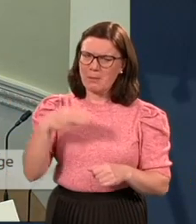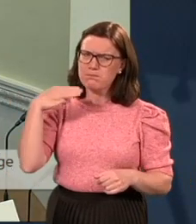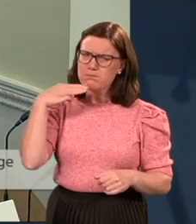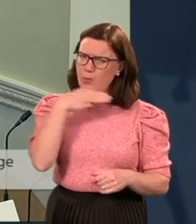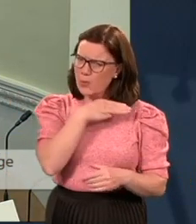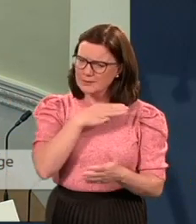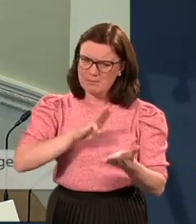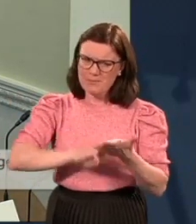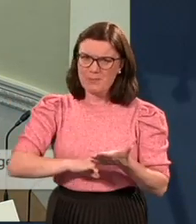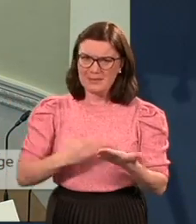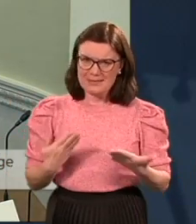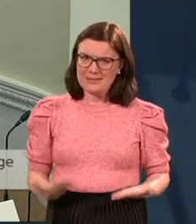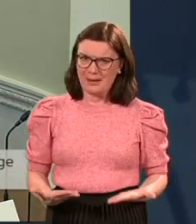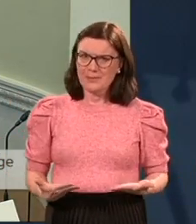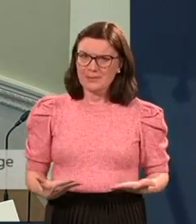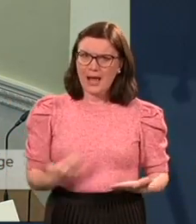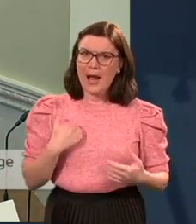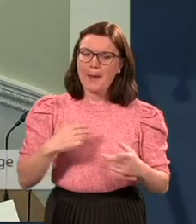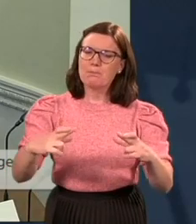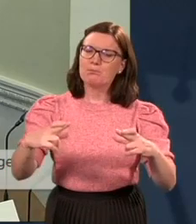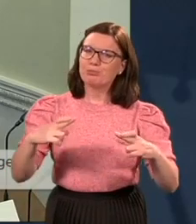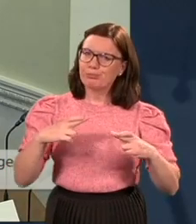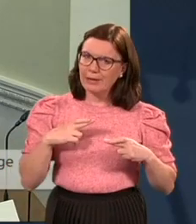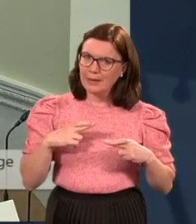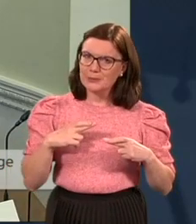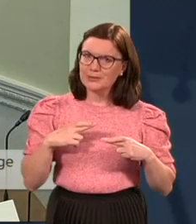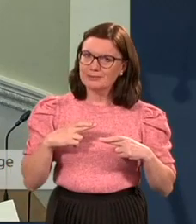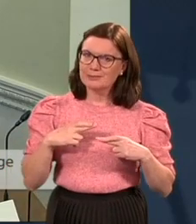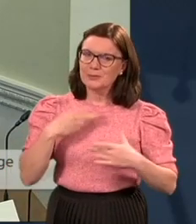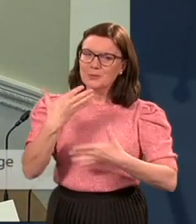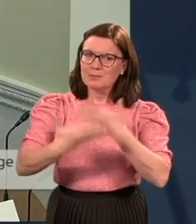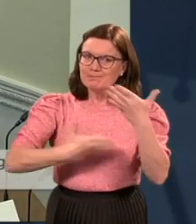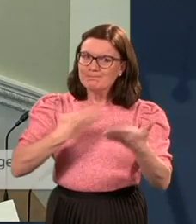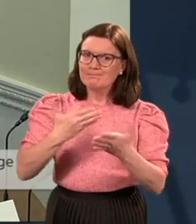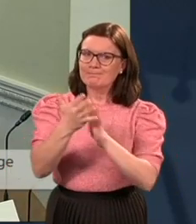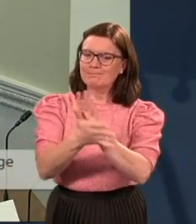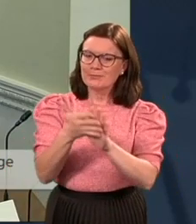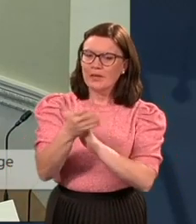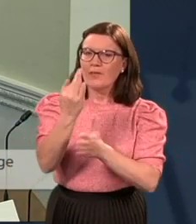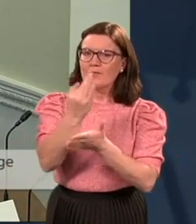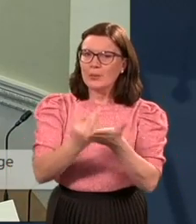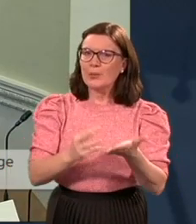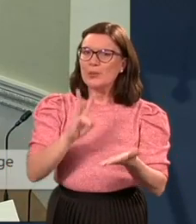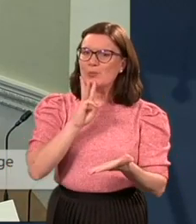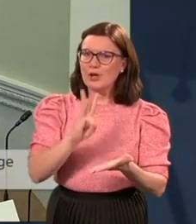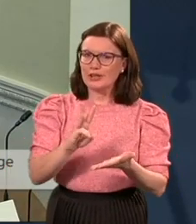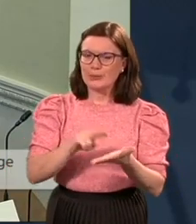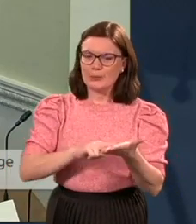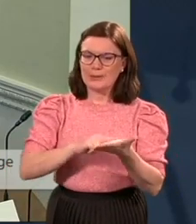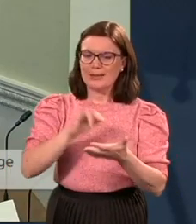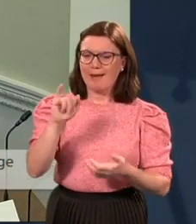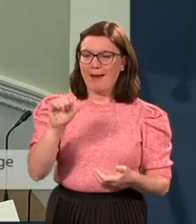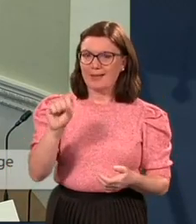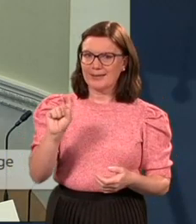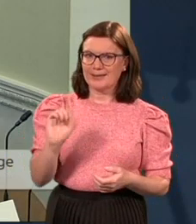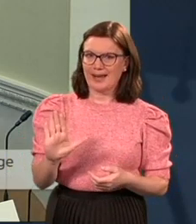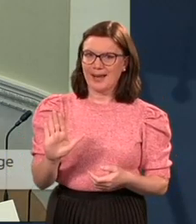occasion. And I am proud to speak a few words in the Irish